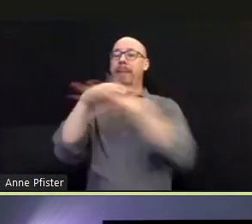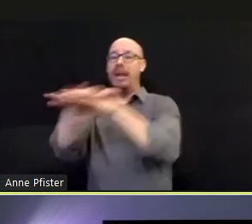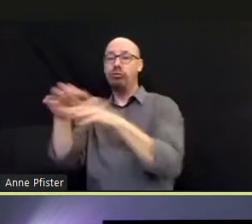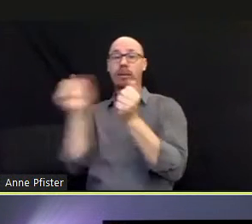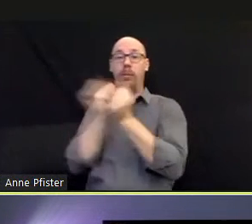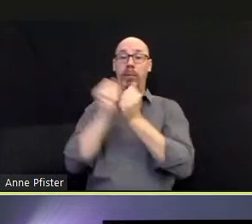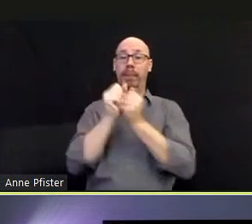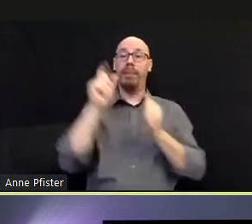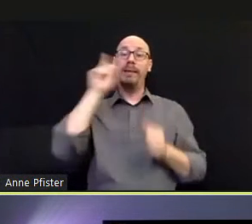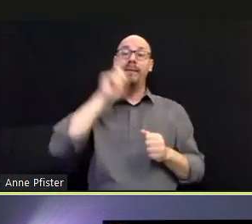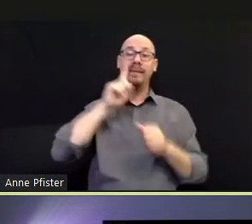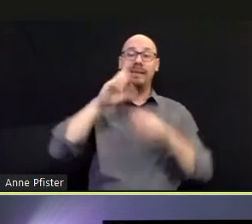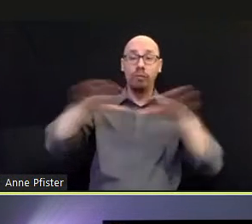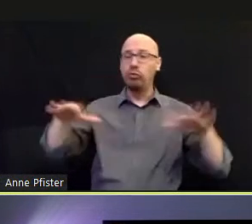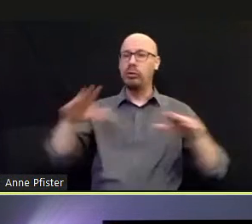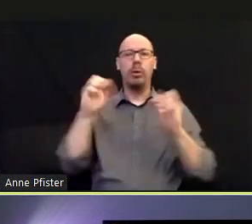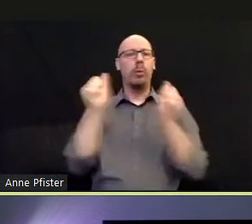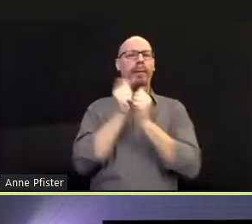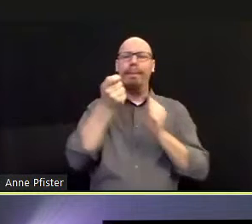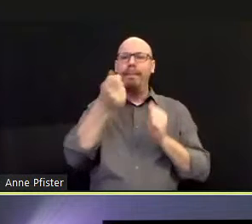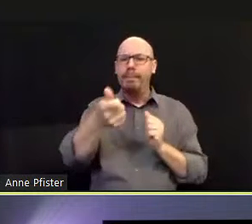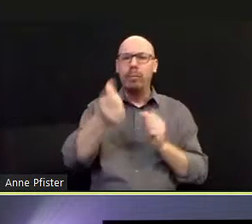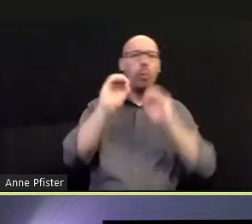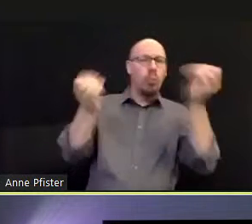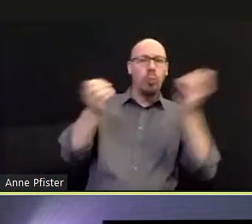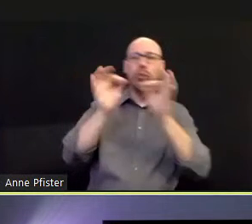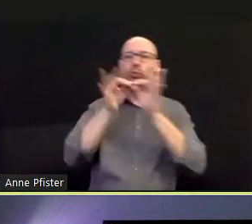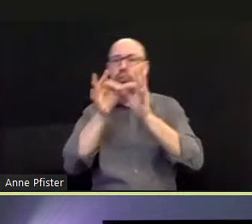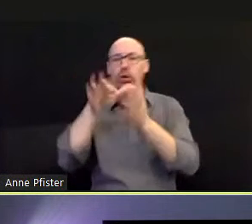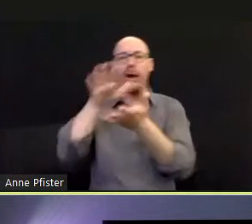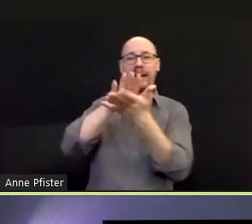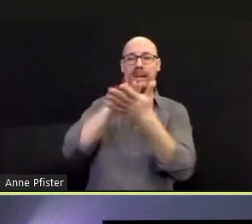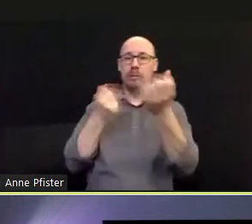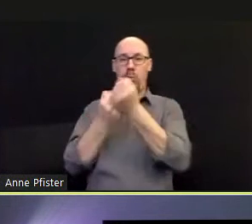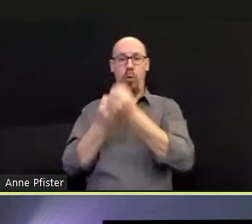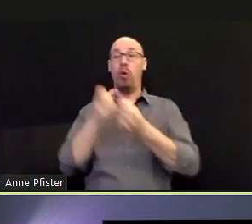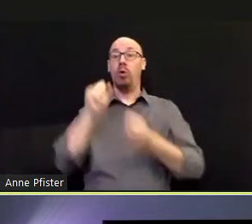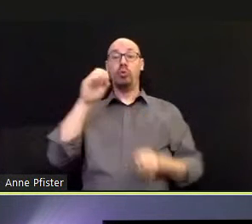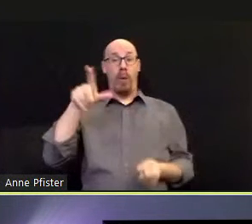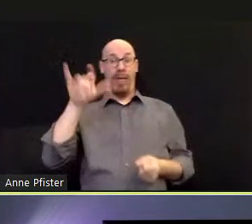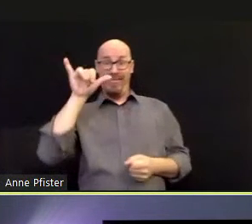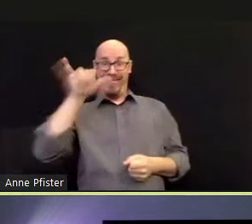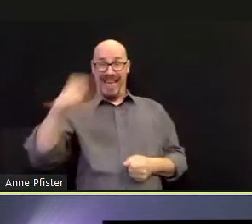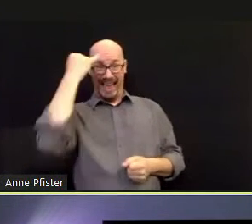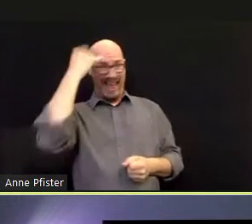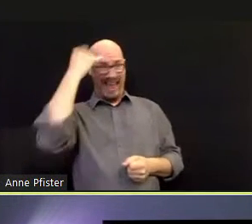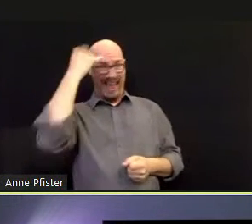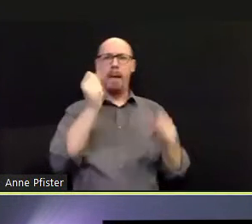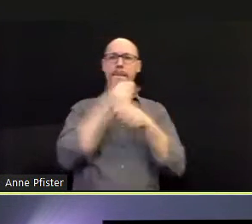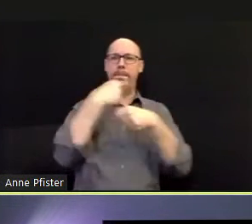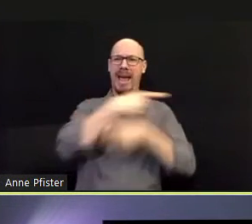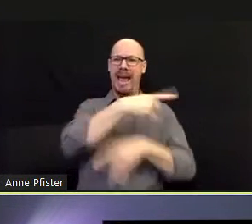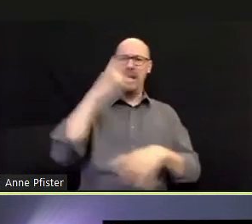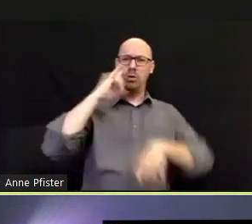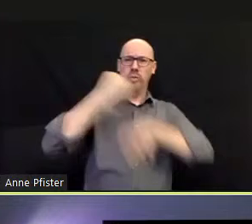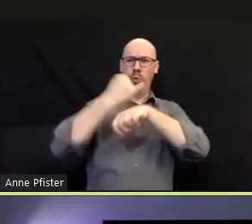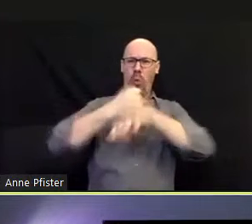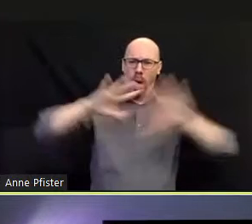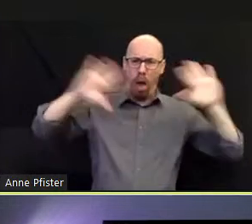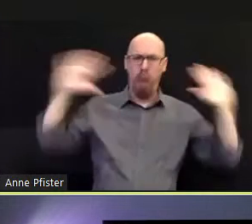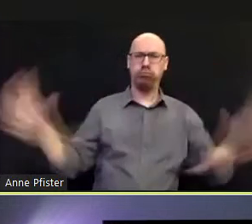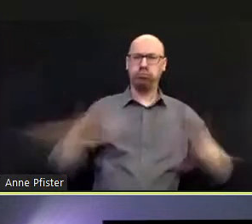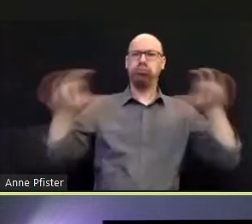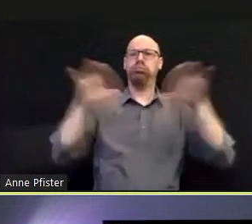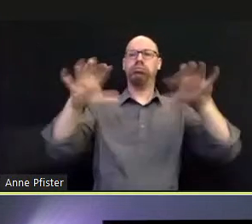minimal interpreter and academic support. So that actually mobilized, this entire deaf school mobilized a protest